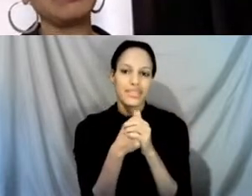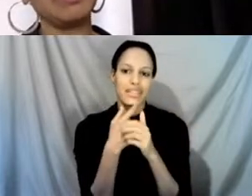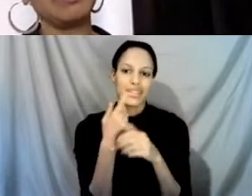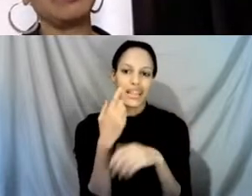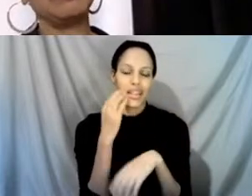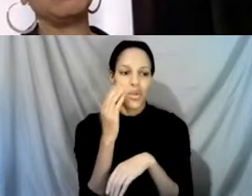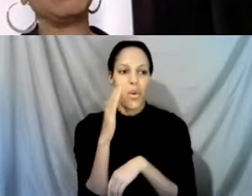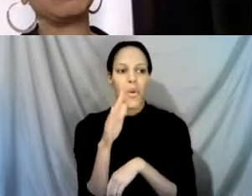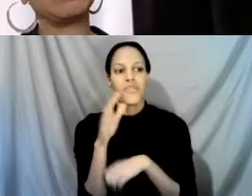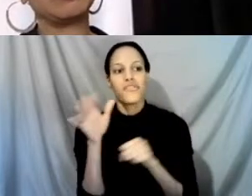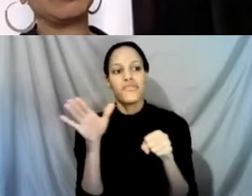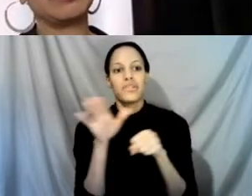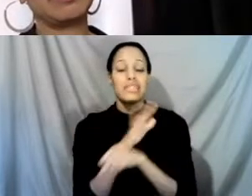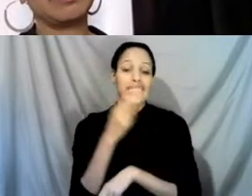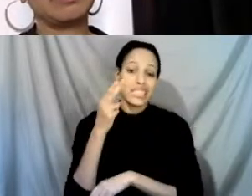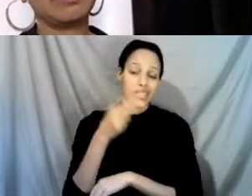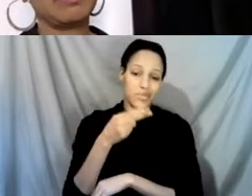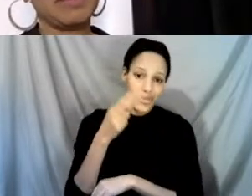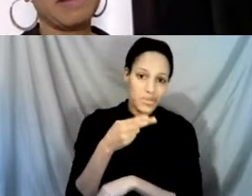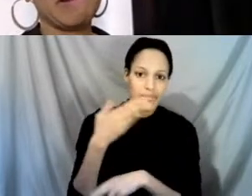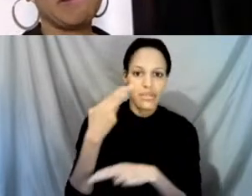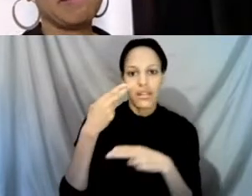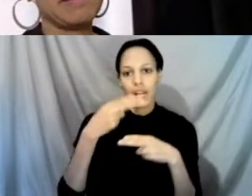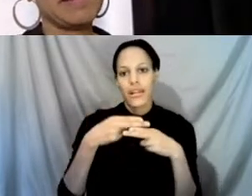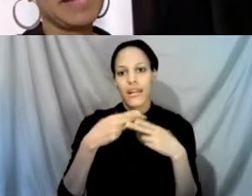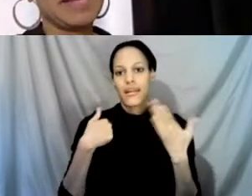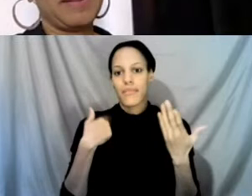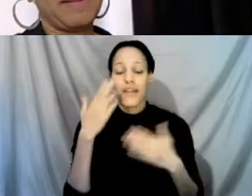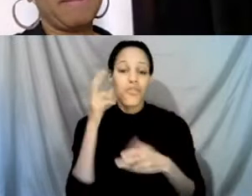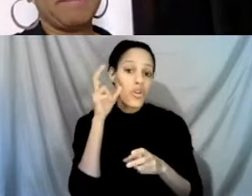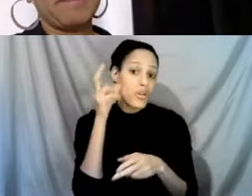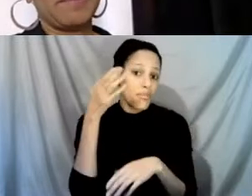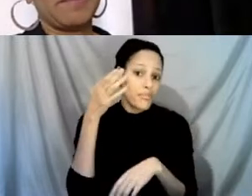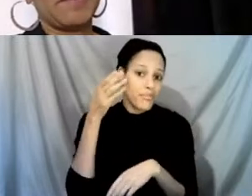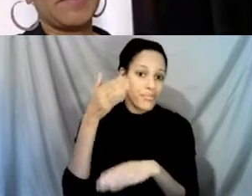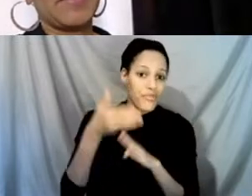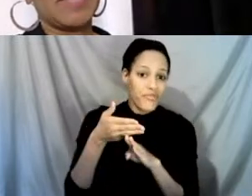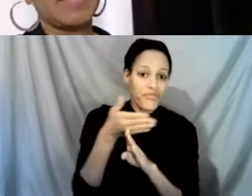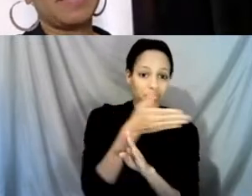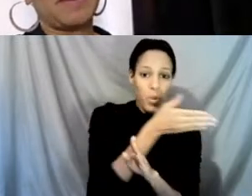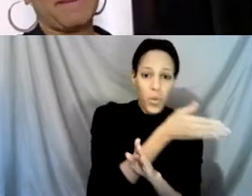completely the like history of the name I've heard before.